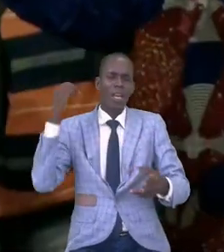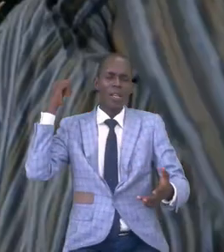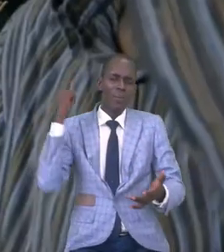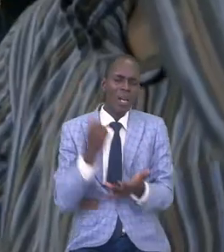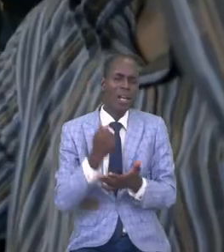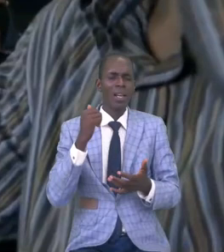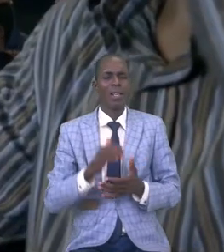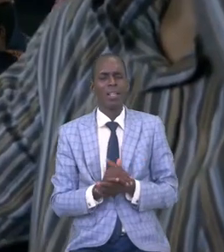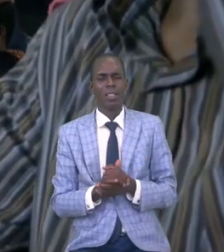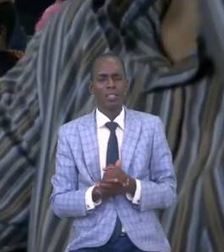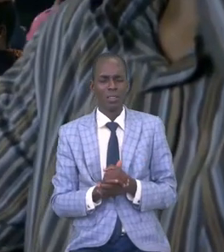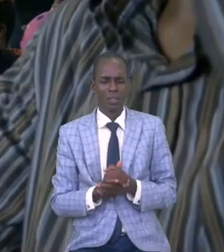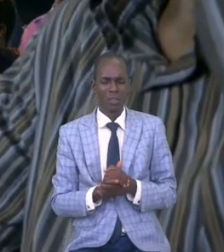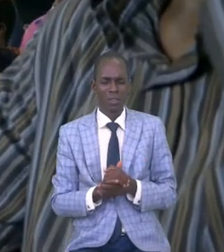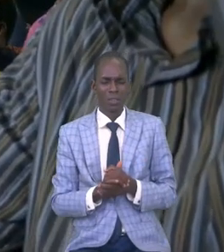name.